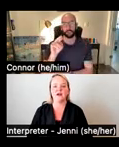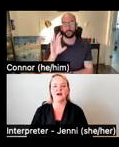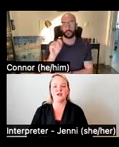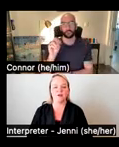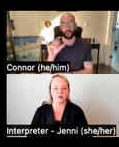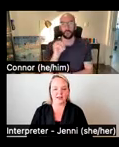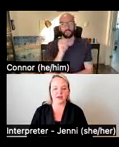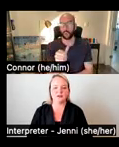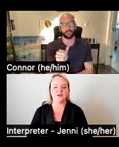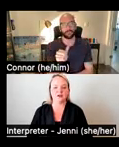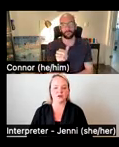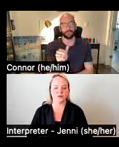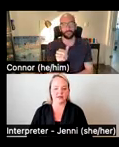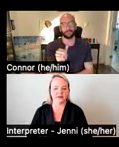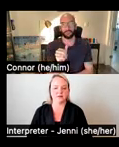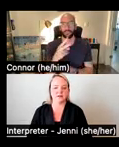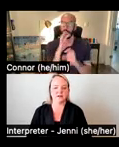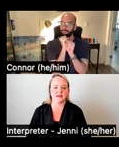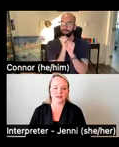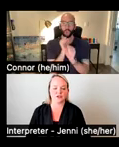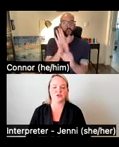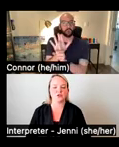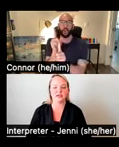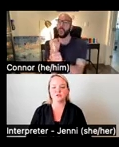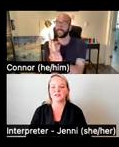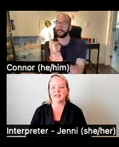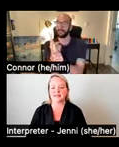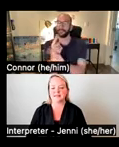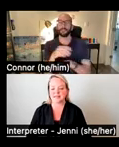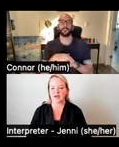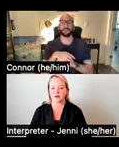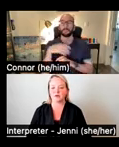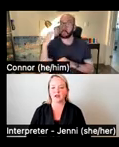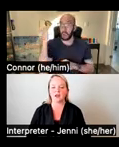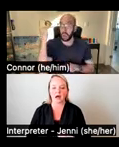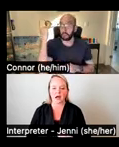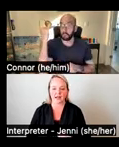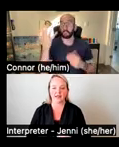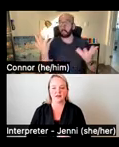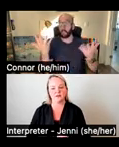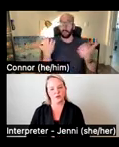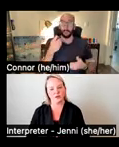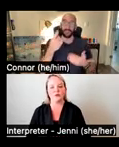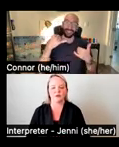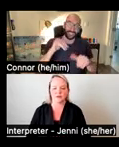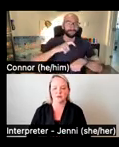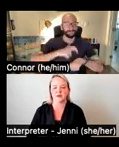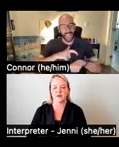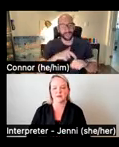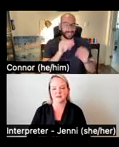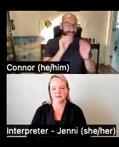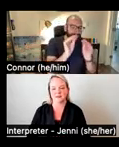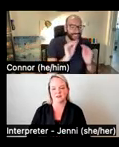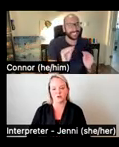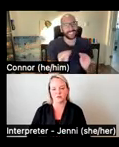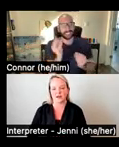profile. Nobody else on the Creative Connector directory can see my profile. I or you are the only one